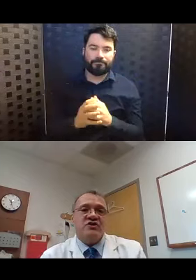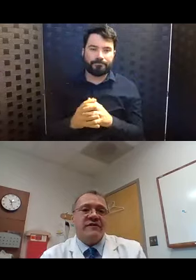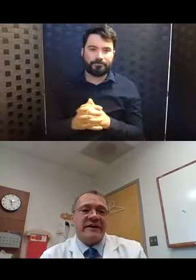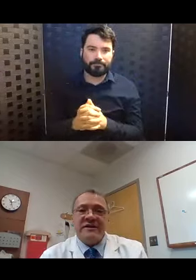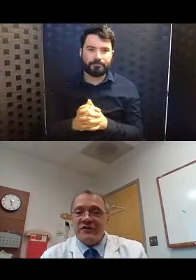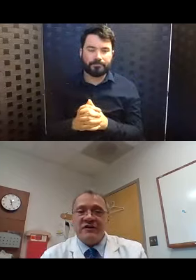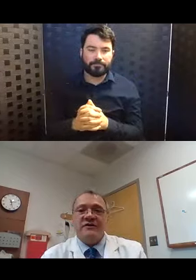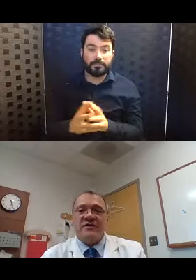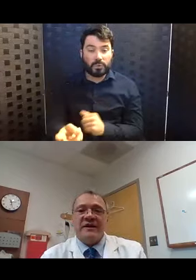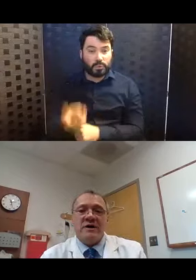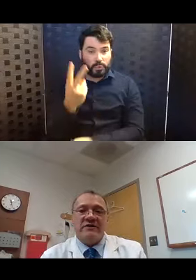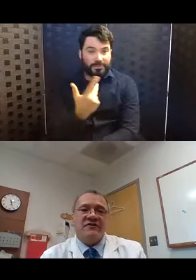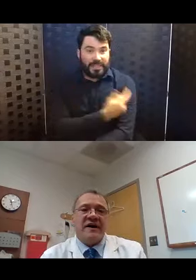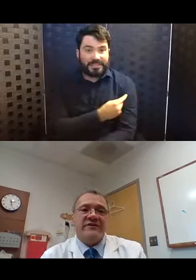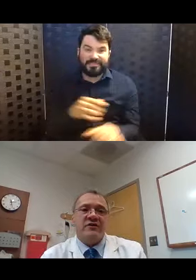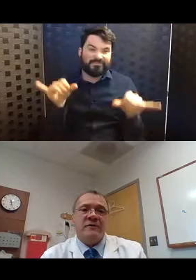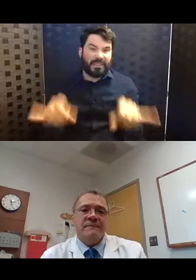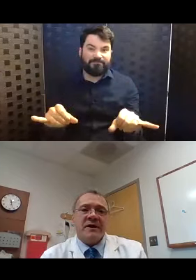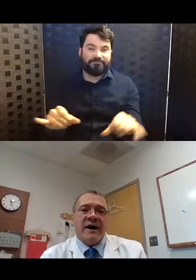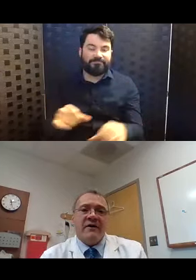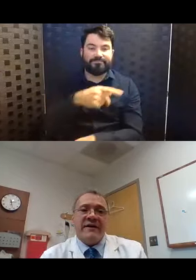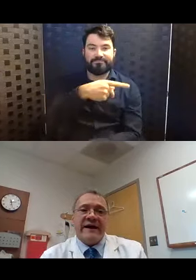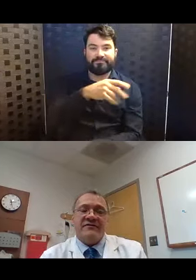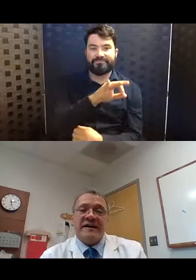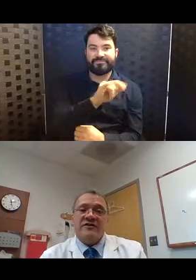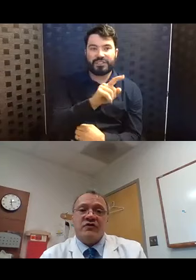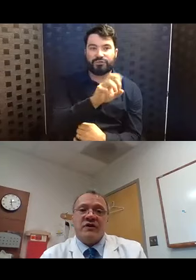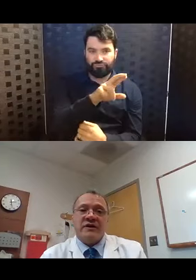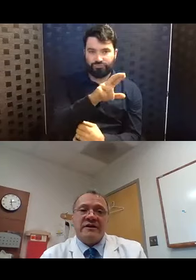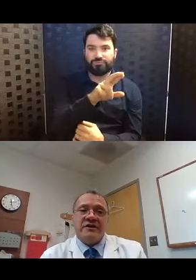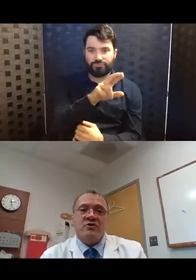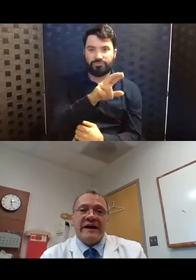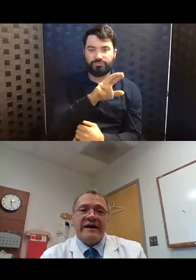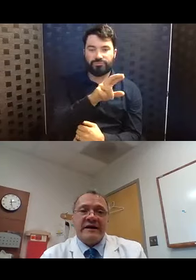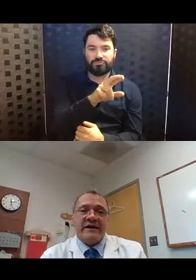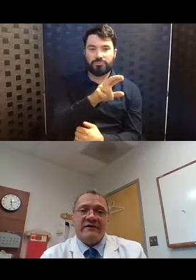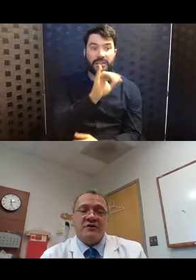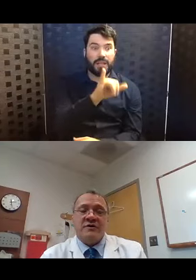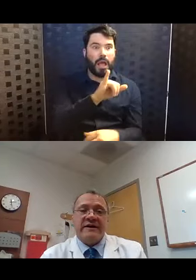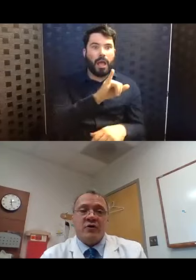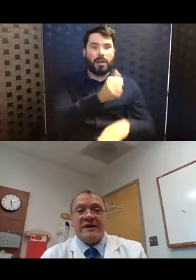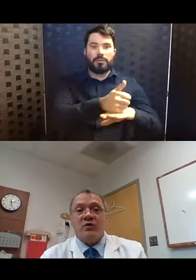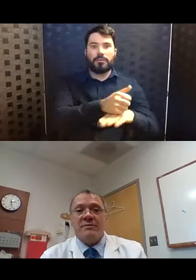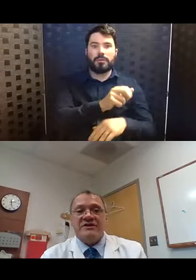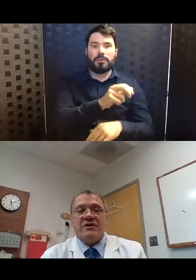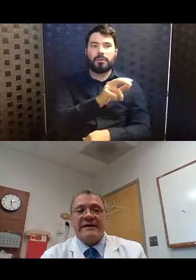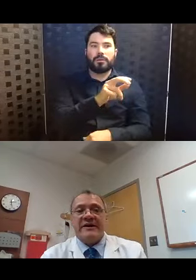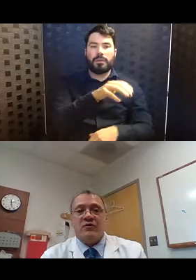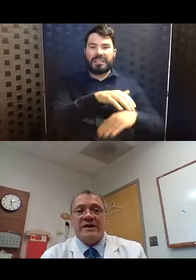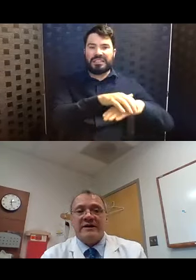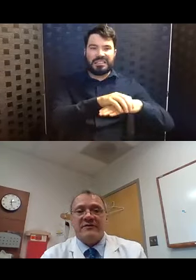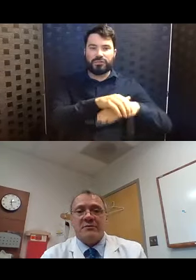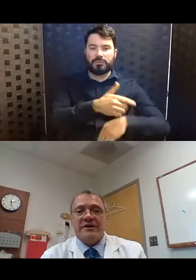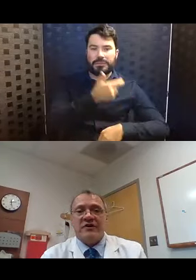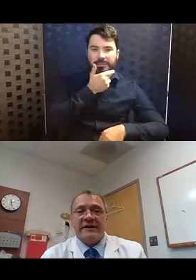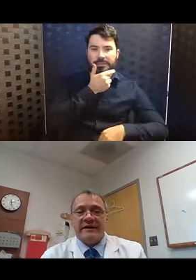These are the two vaccines, still the same ones, Pfizer, that Pfizer started in the UK a few days, or they will be starting next